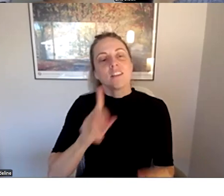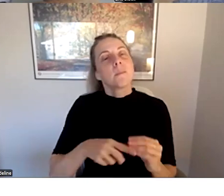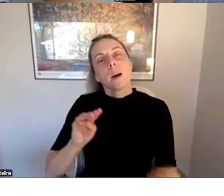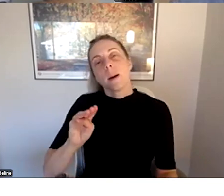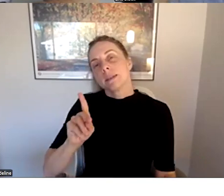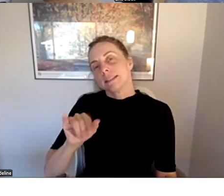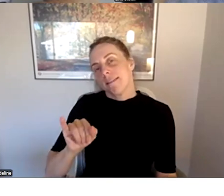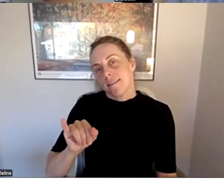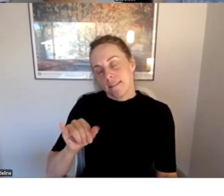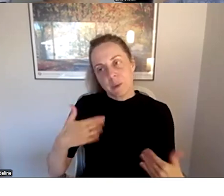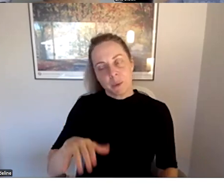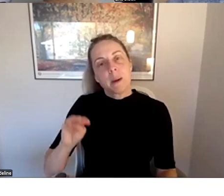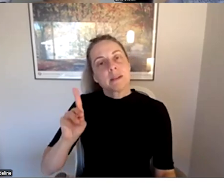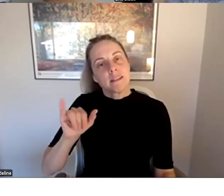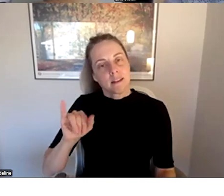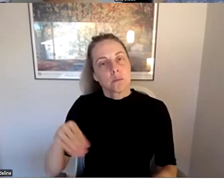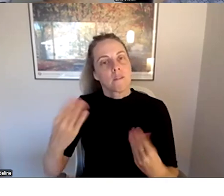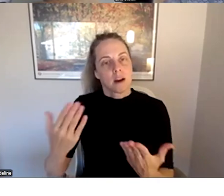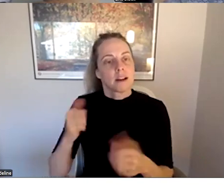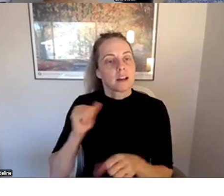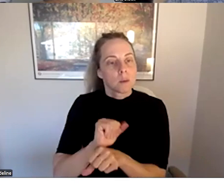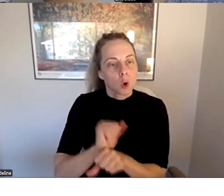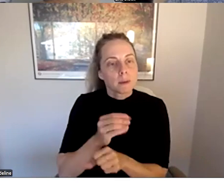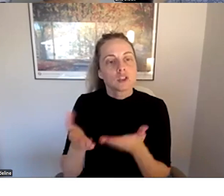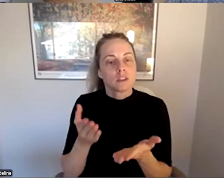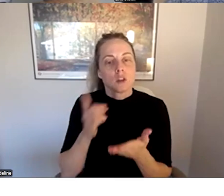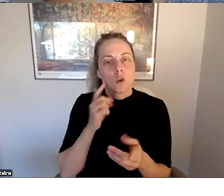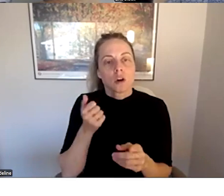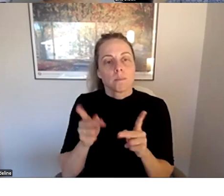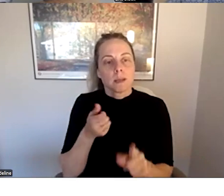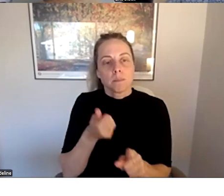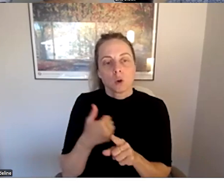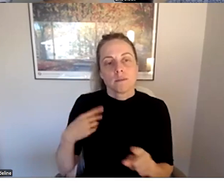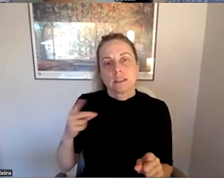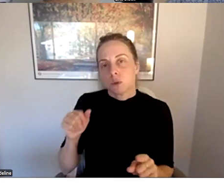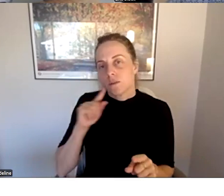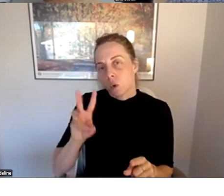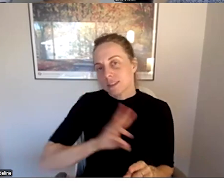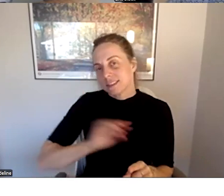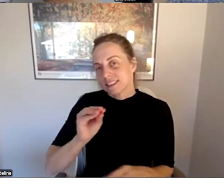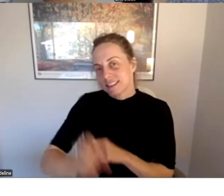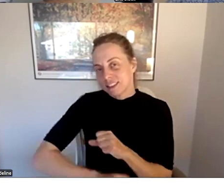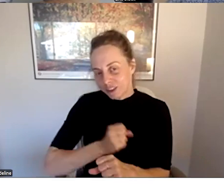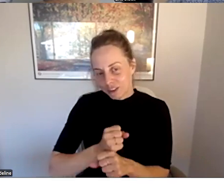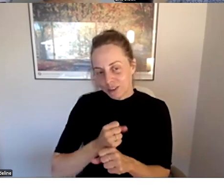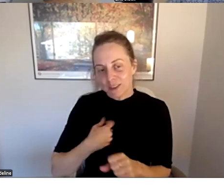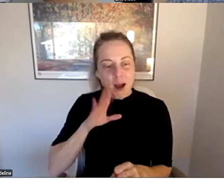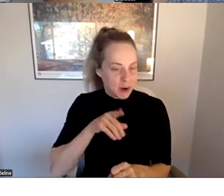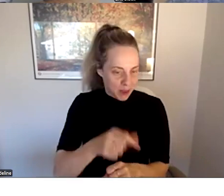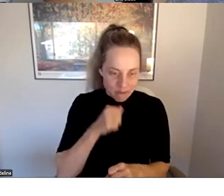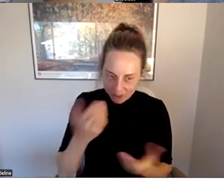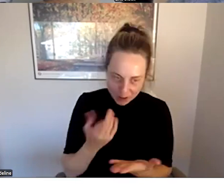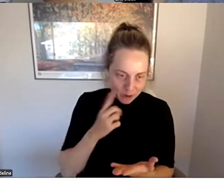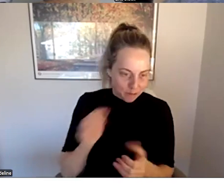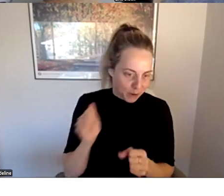MDI has been providing employment and services for people with disabilities for 60 years. I know you haven't been there for all of these